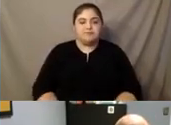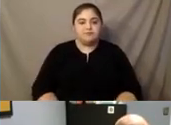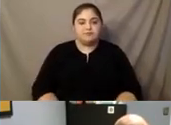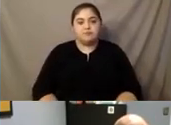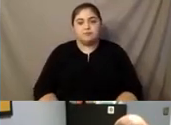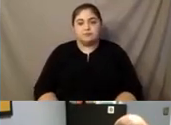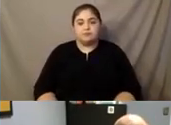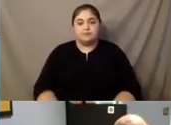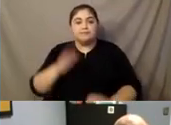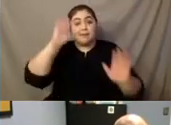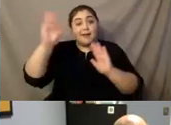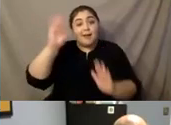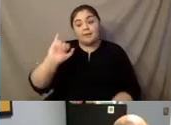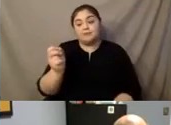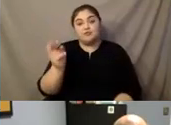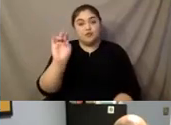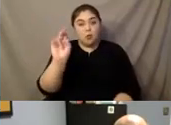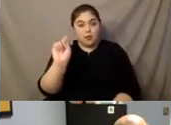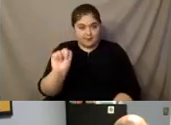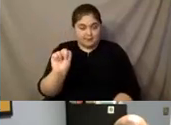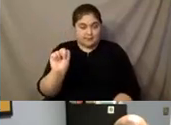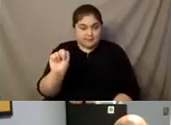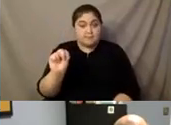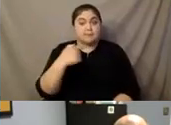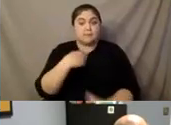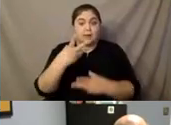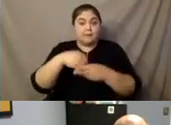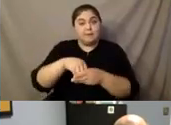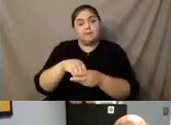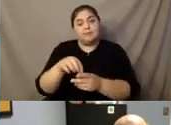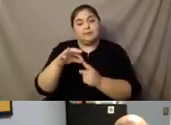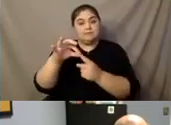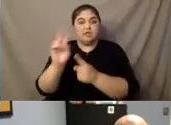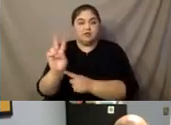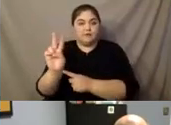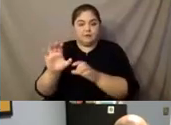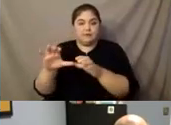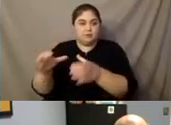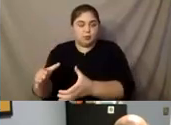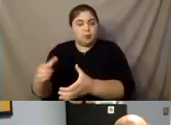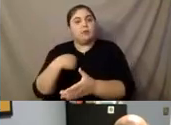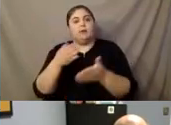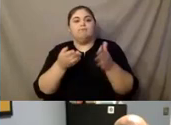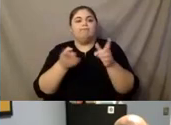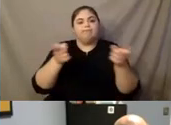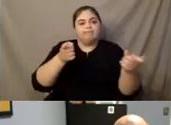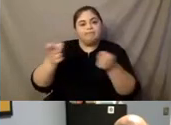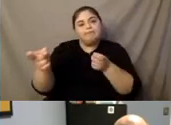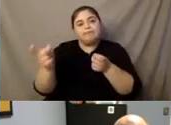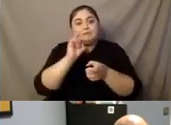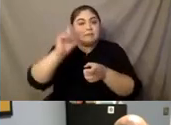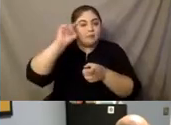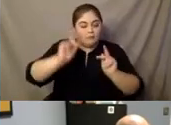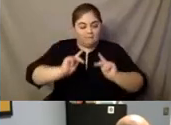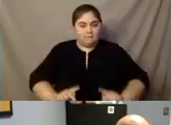I'm Jordan Aiello. Mel introduced me. So I'm in the Special Victims Bureau, and I handle the sexual and physical abuse cases